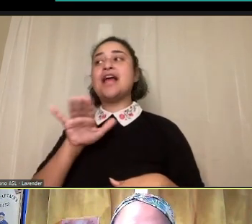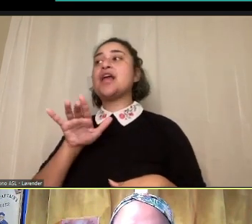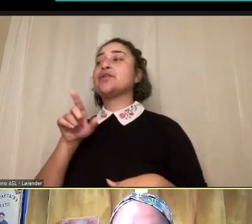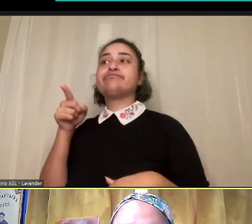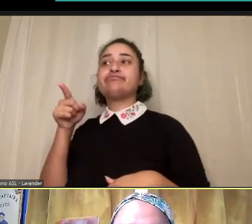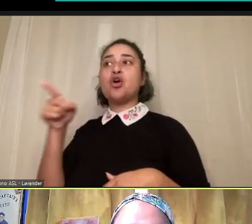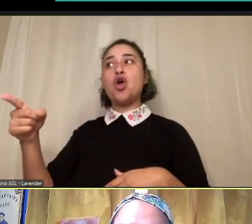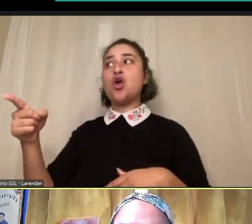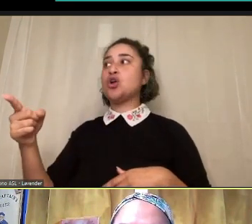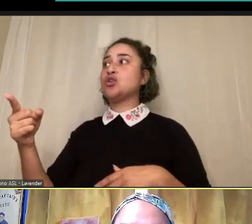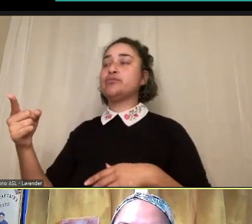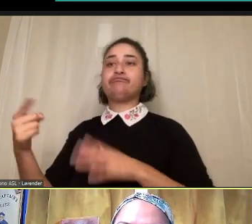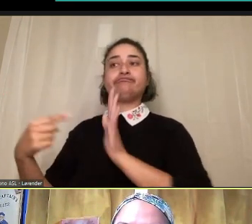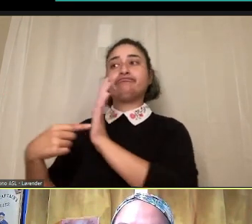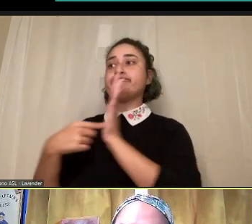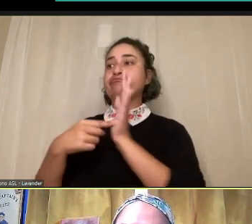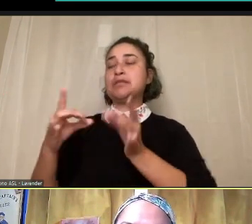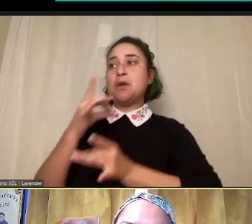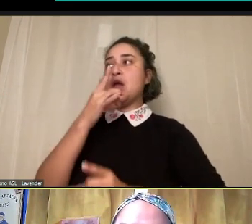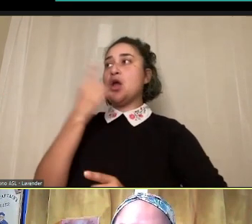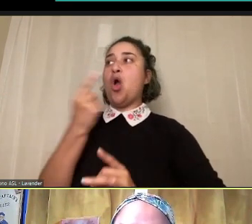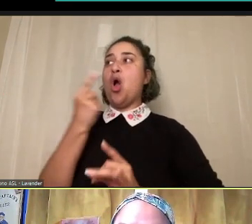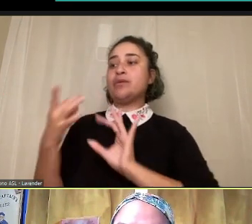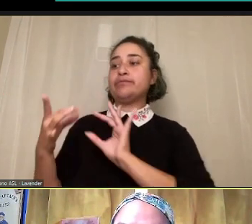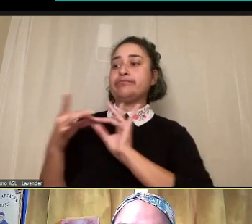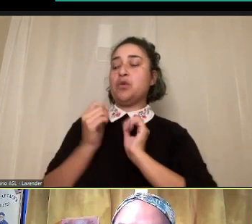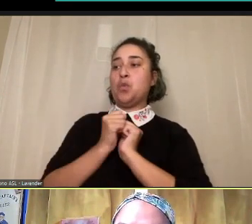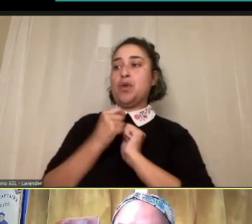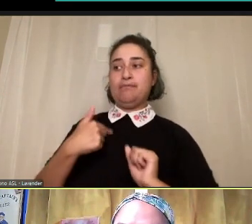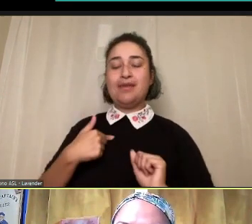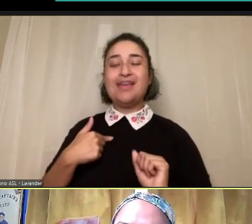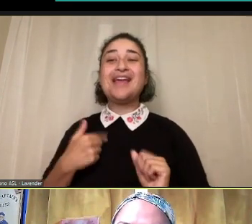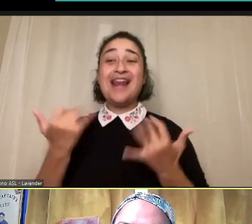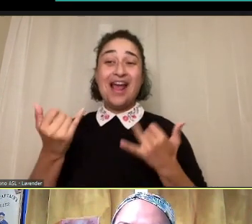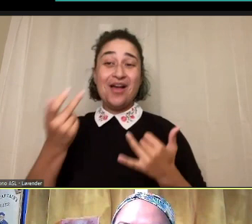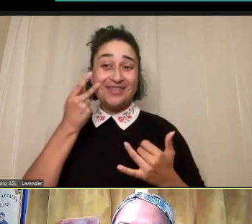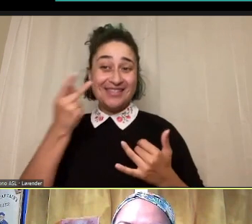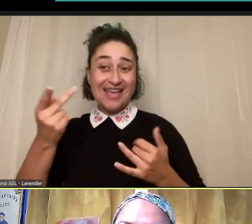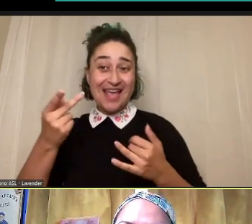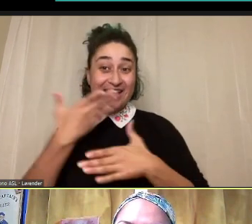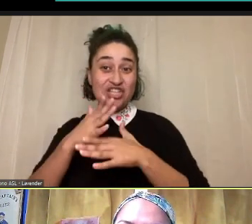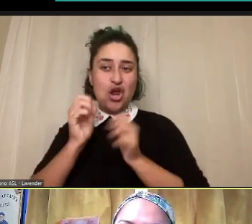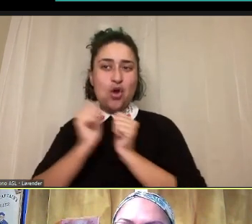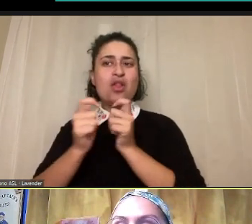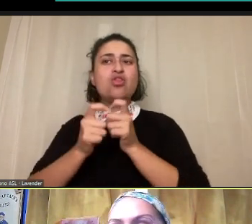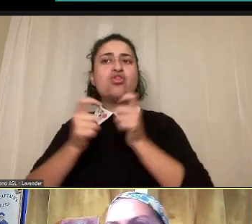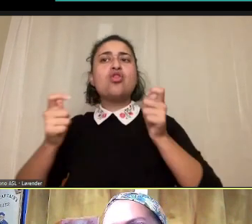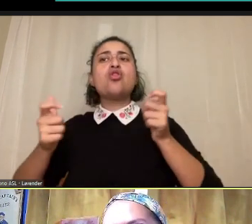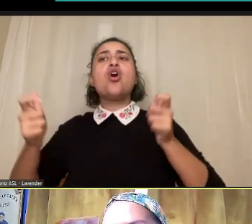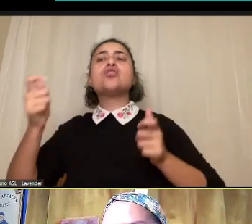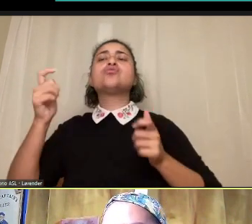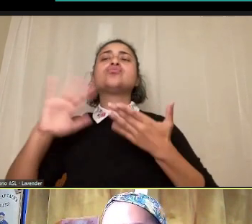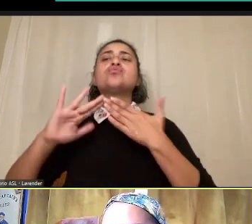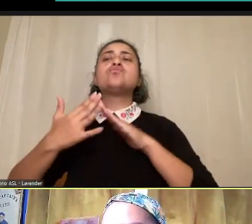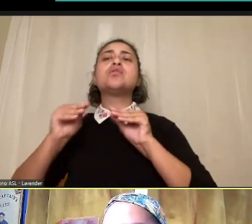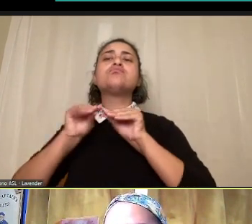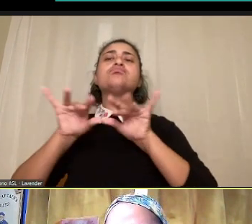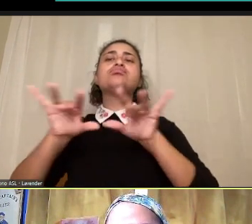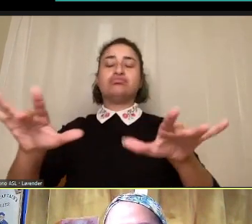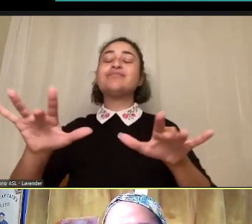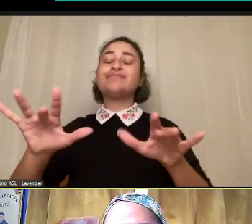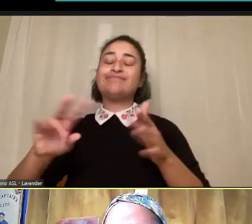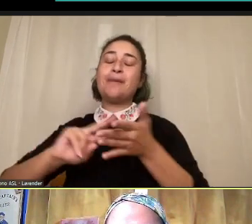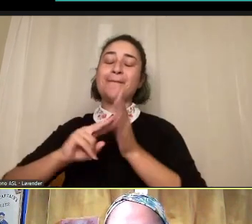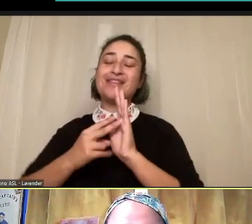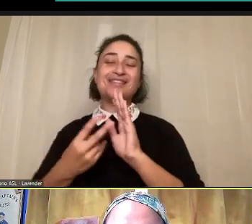always going to be with me. And now to see it being shared with a larger community just means even more to me. So